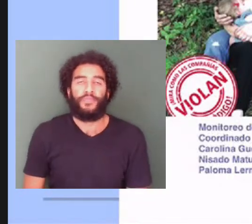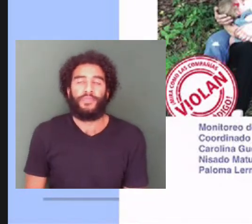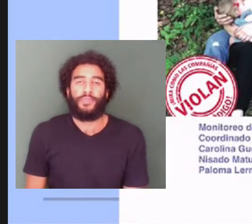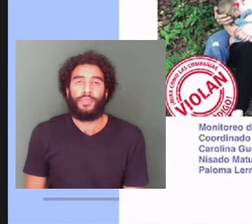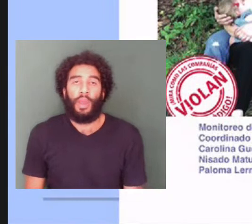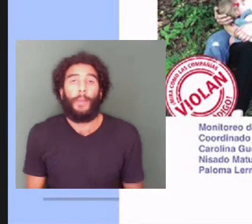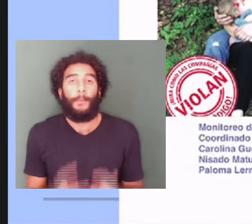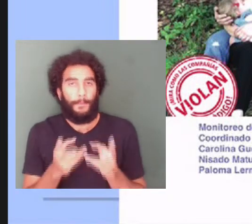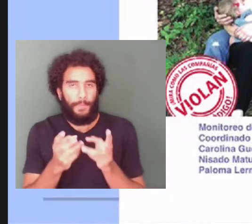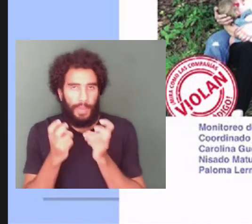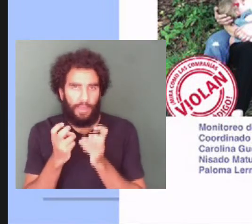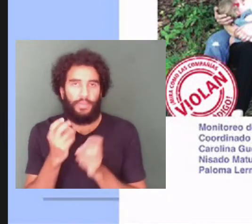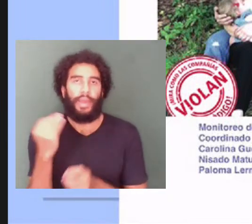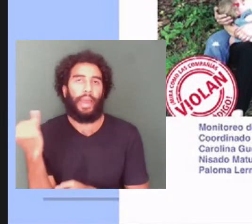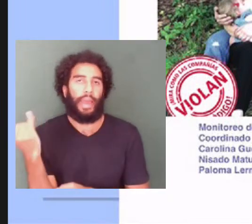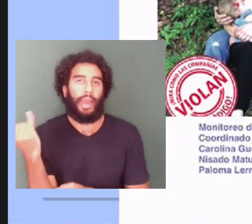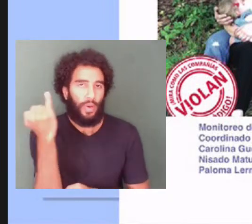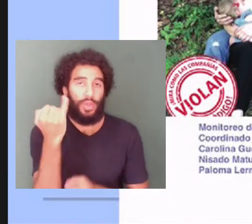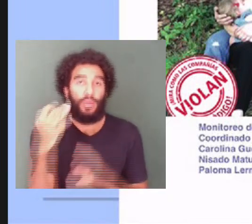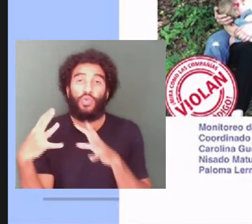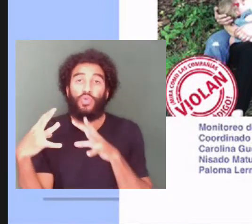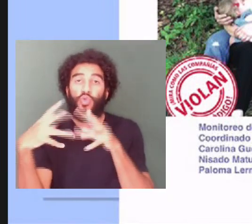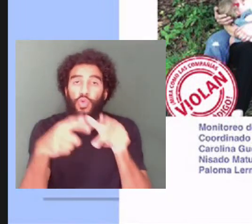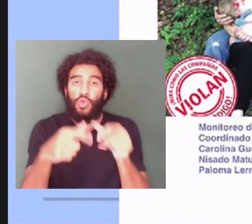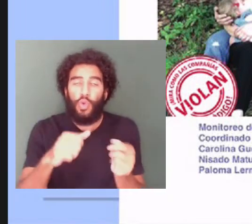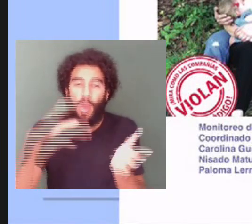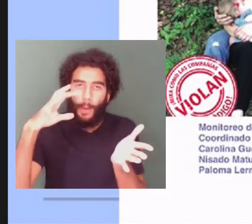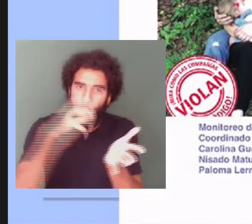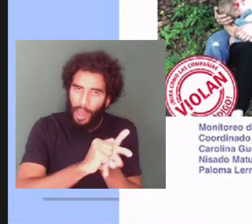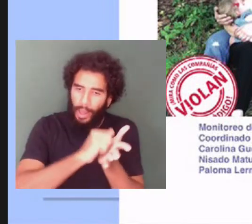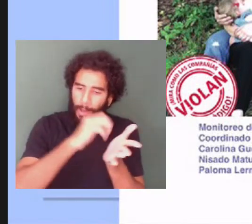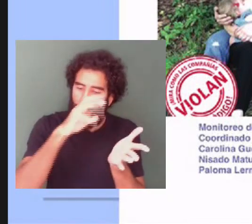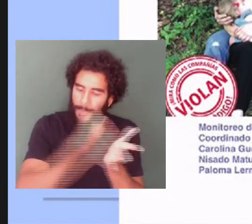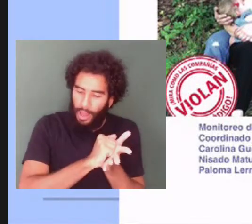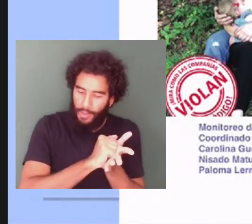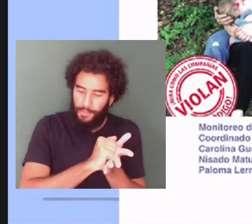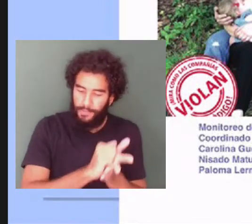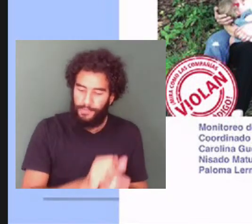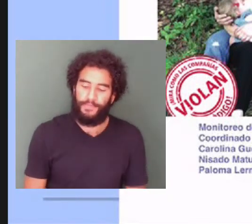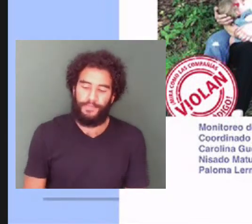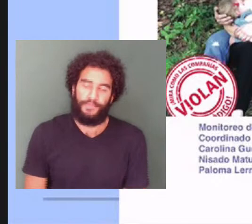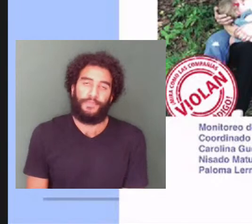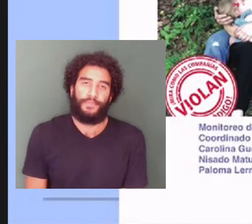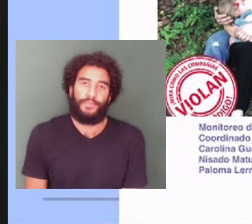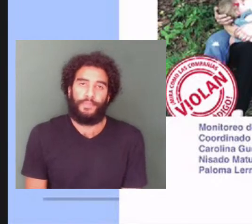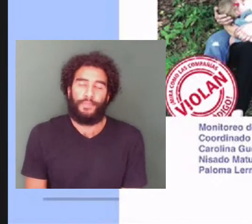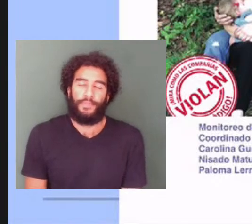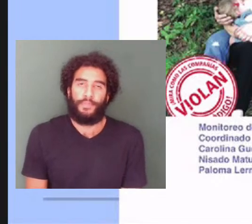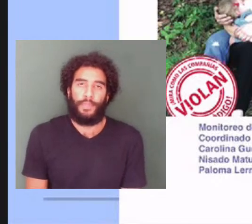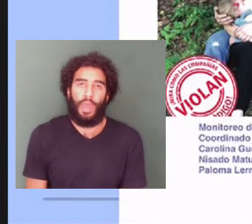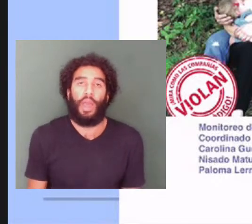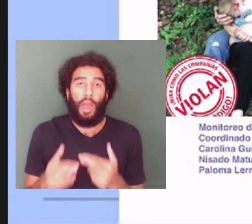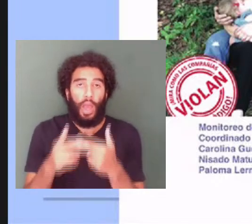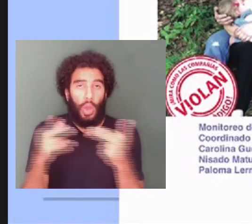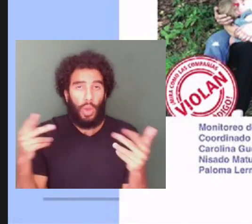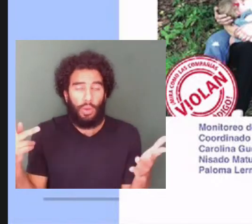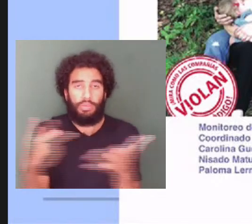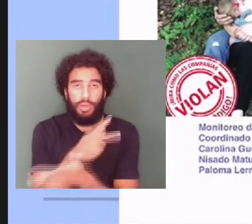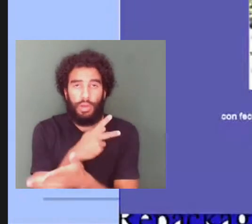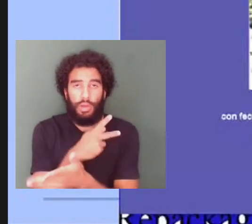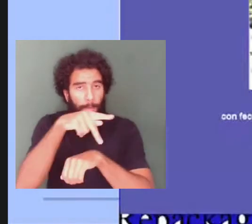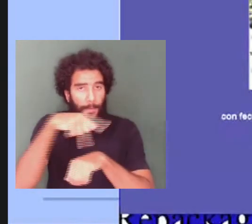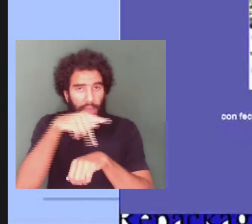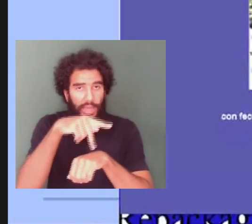we saw was that we were registering what was happening in our countries throughout this